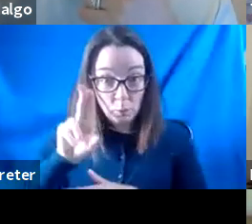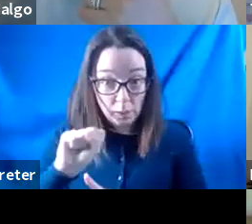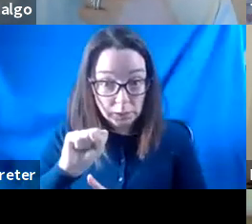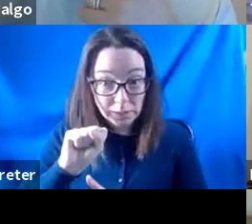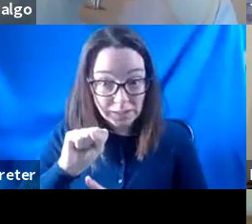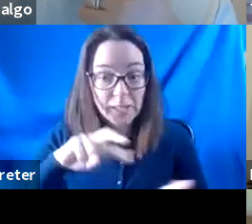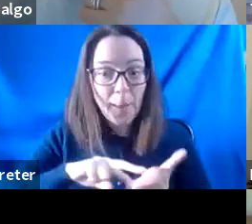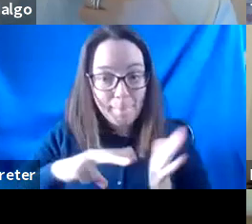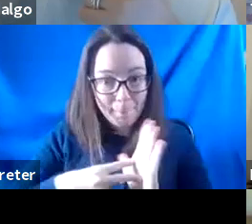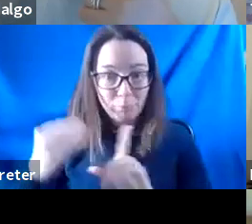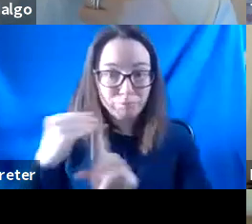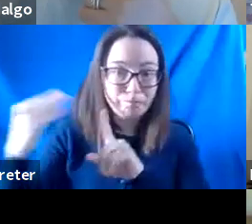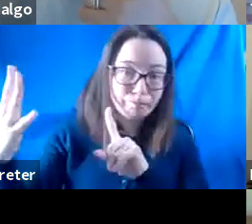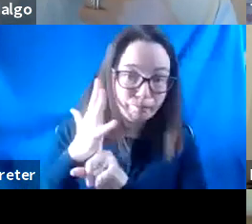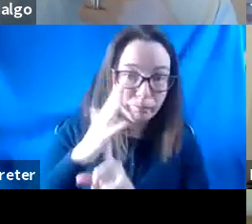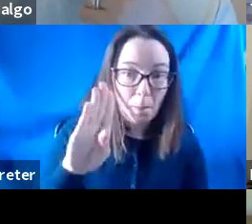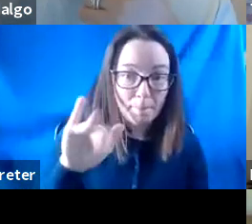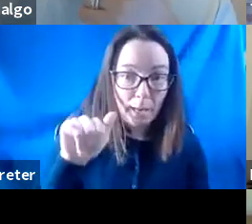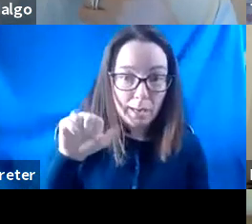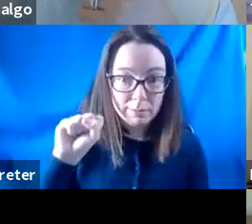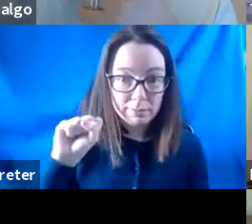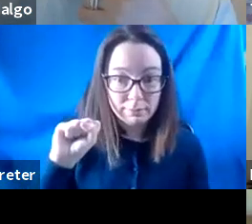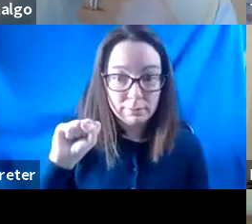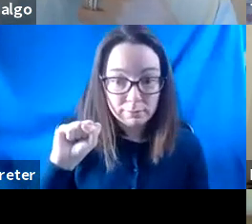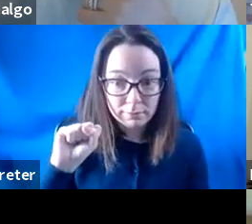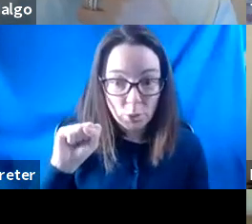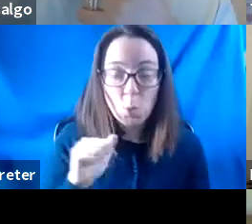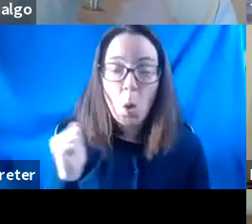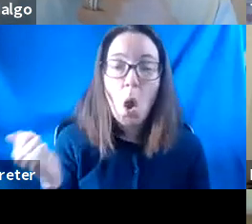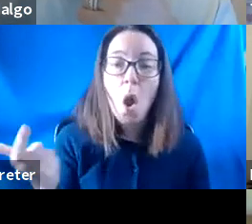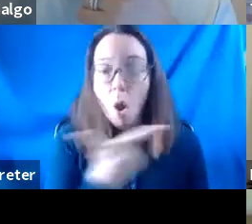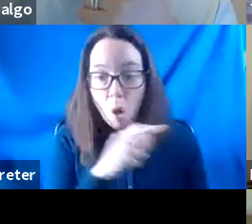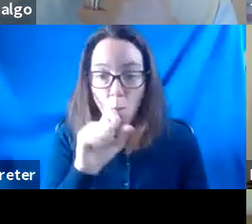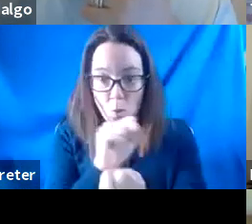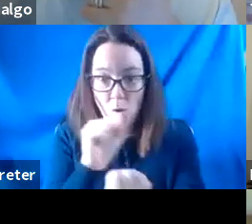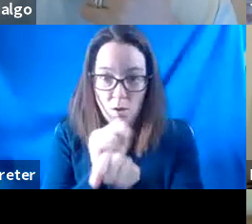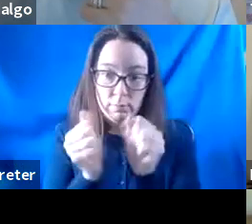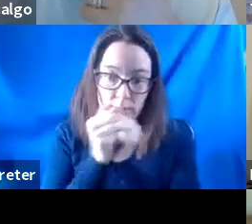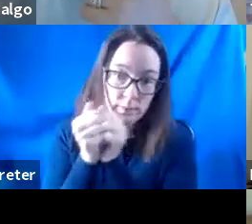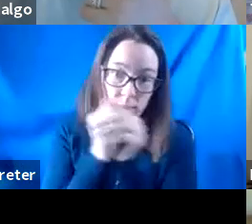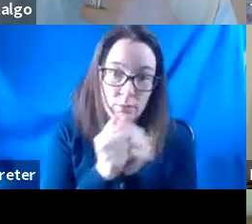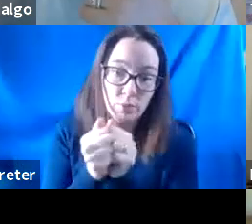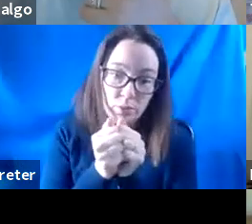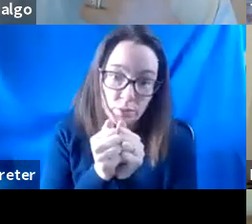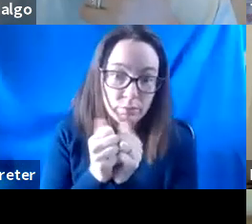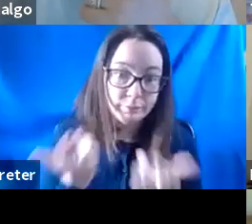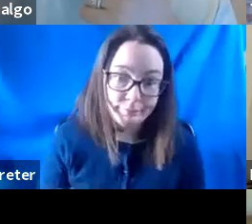all are learning and trying and working through it together. And sometimes kind of sharing your own process can help people